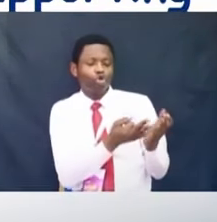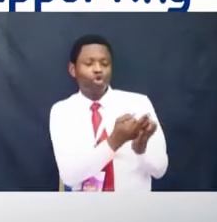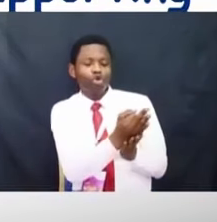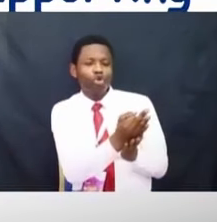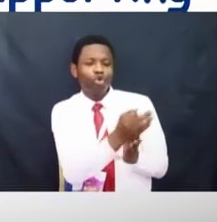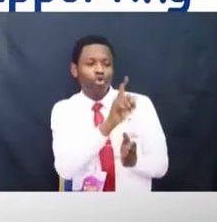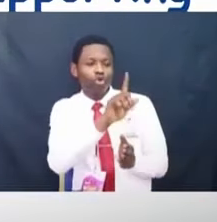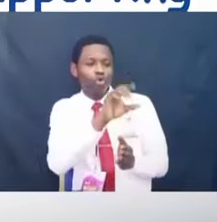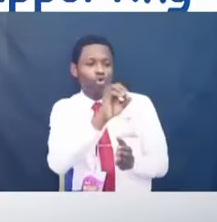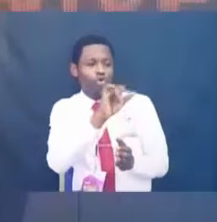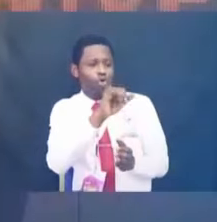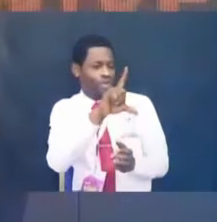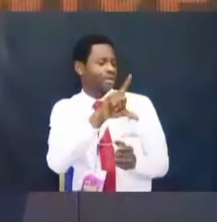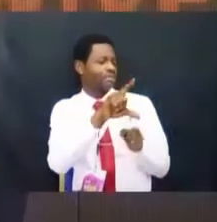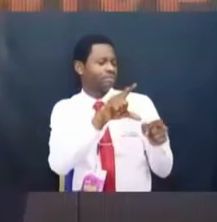withdraw from you.